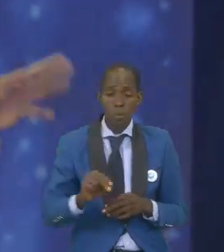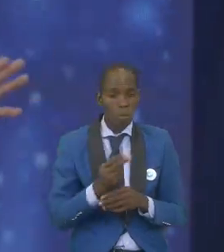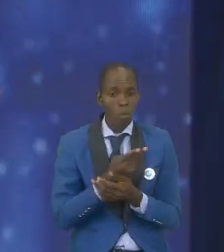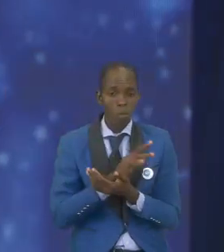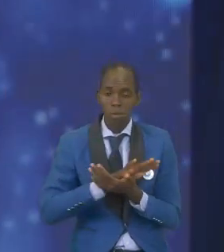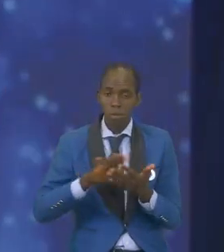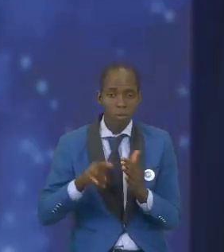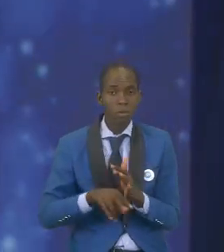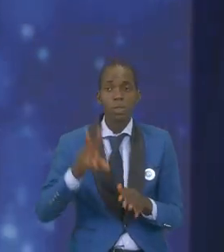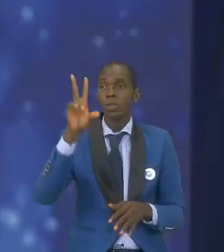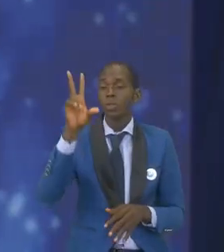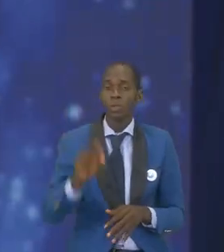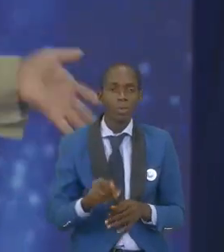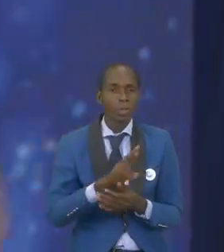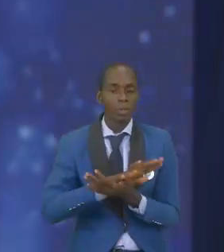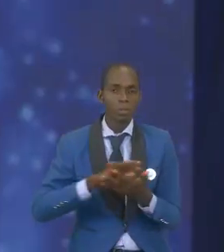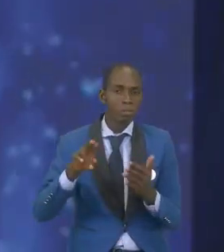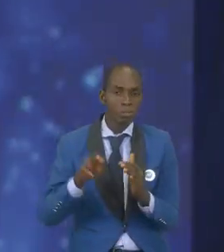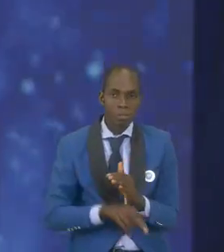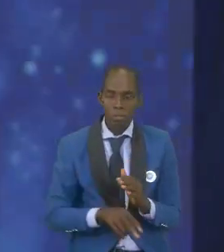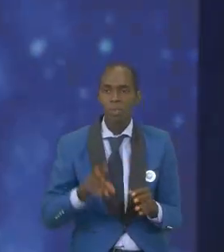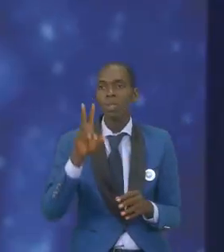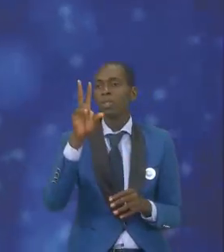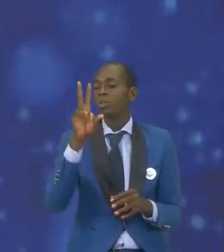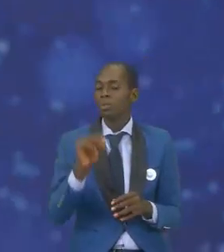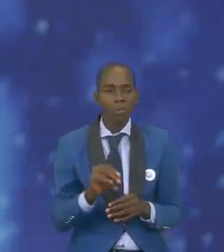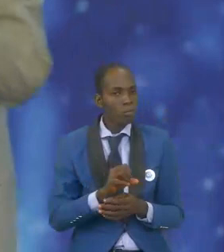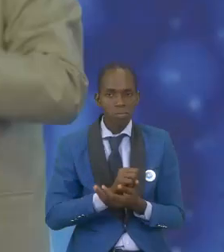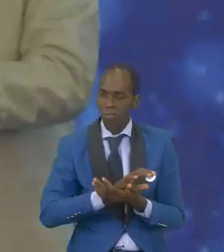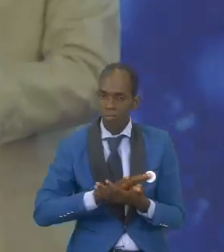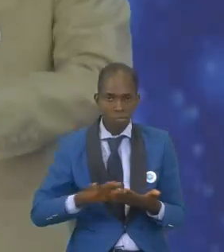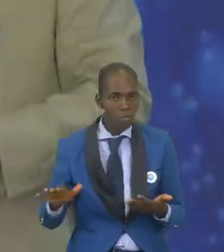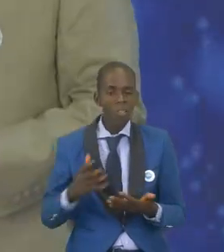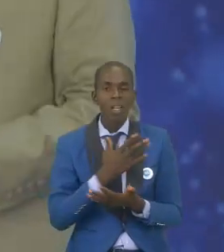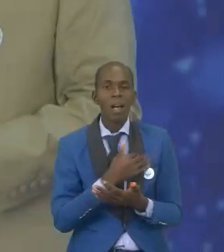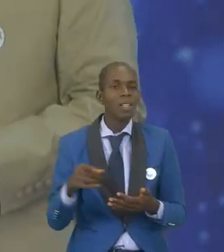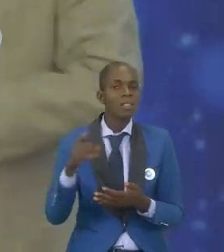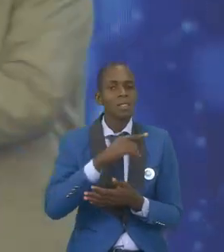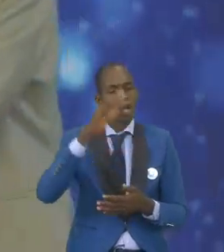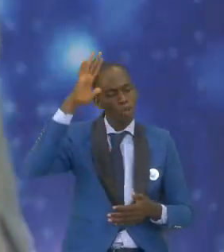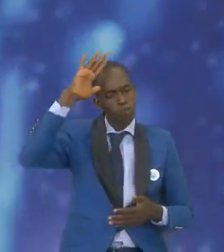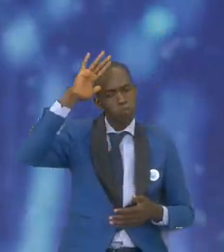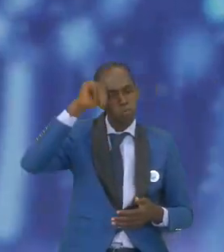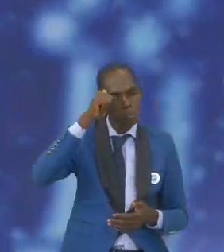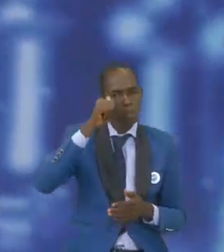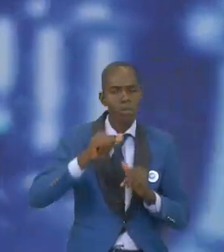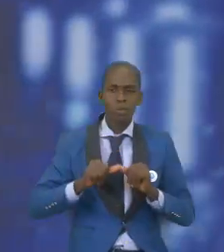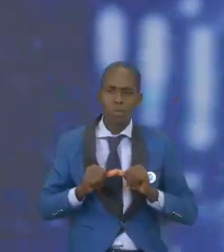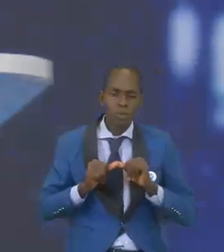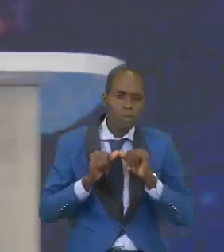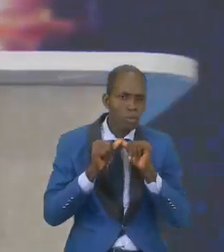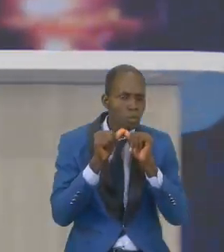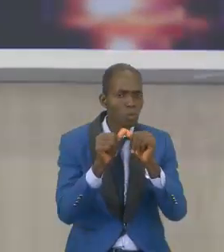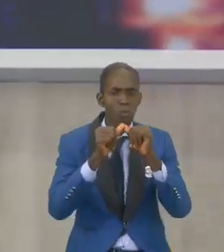no righteousness, no sanctification, and they stubbornly go on to make sure